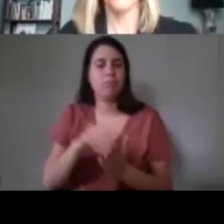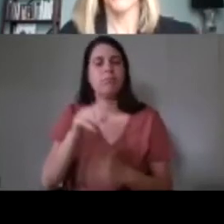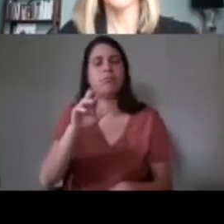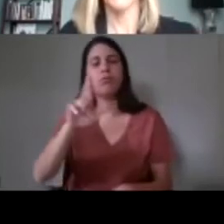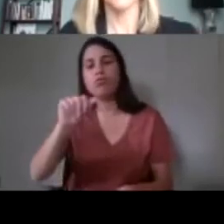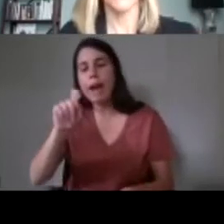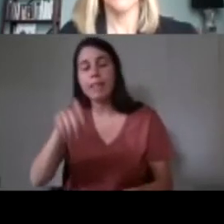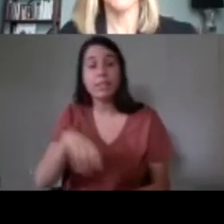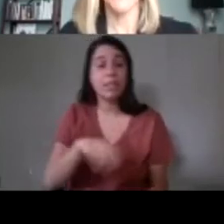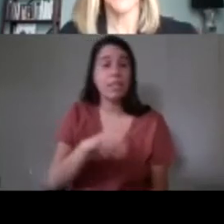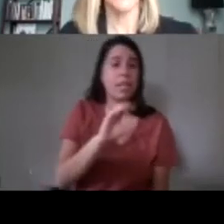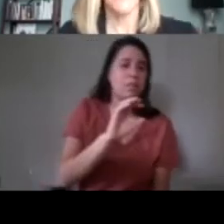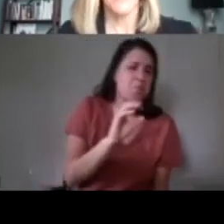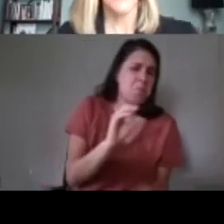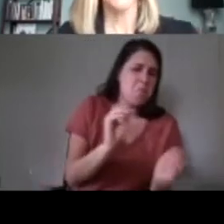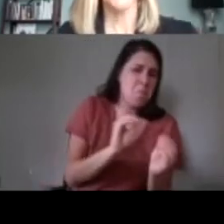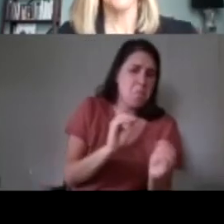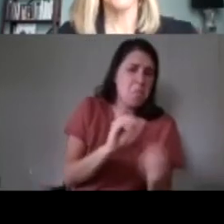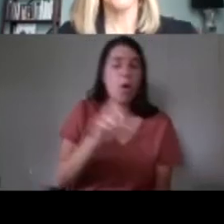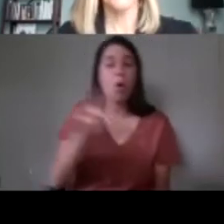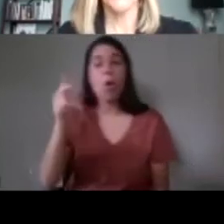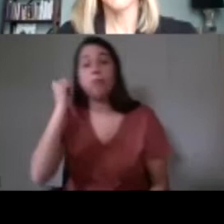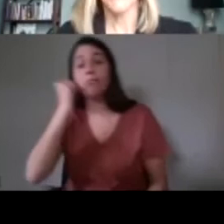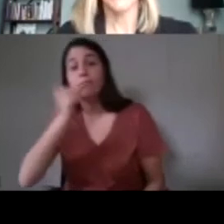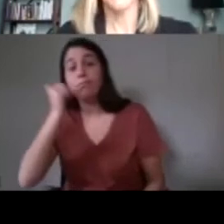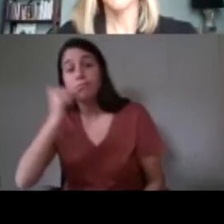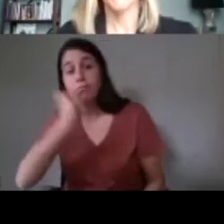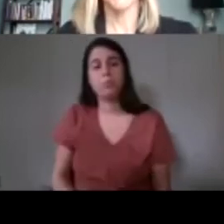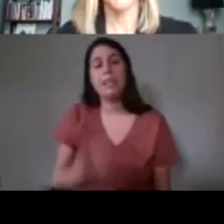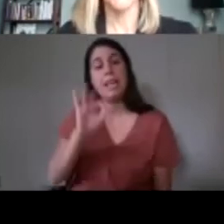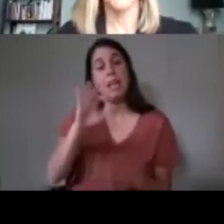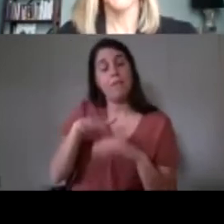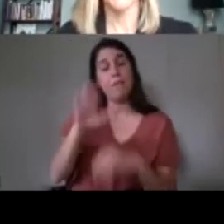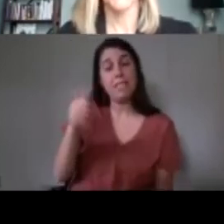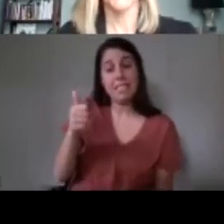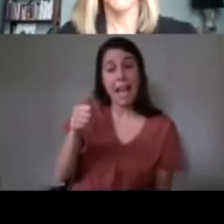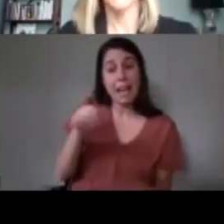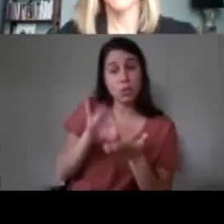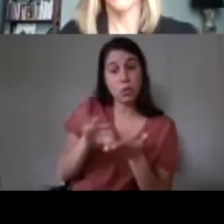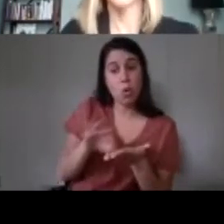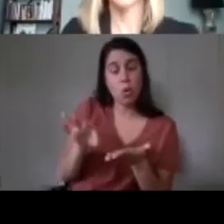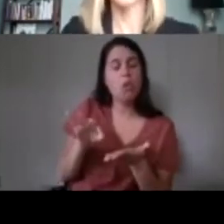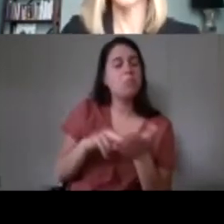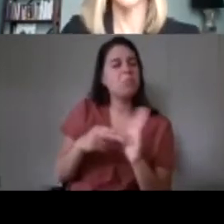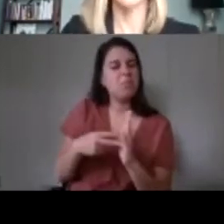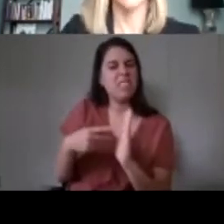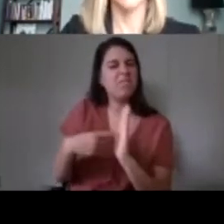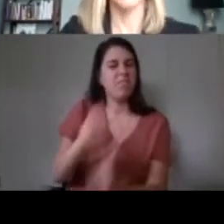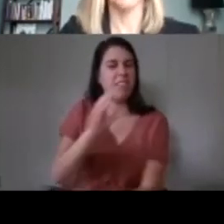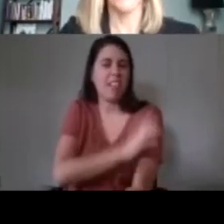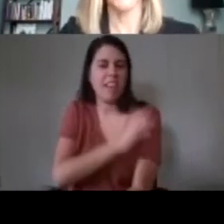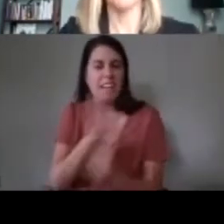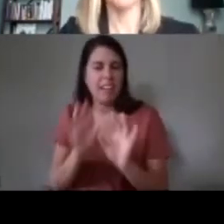at all up to nearly every day. And a score of greater than 10 is typically used to indicate clinically